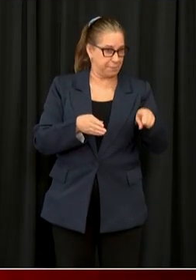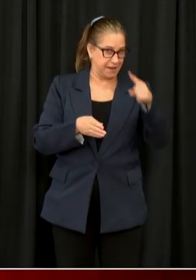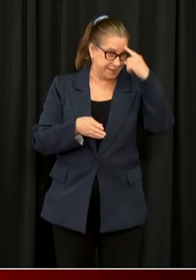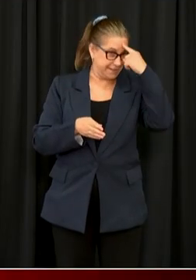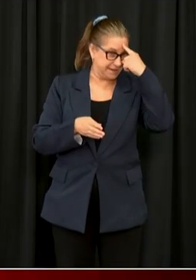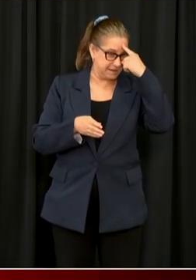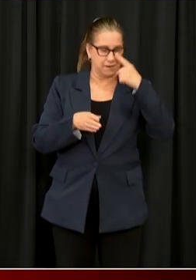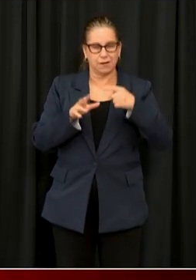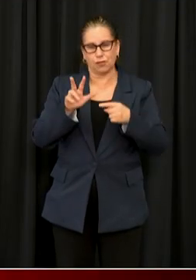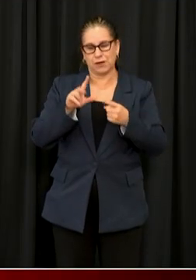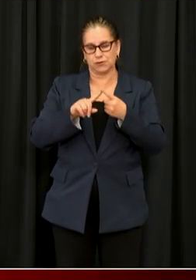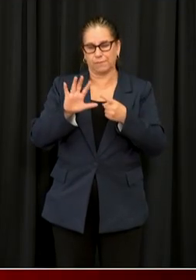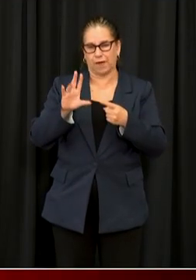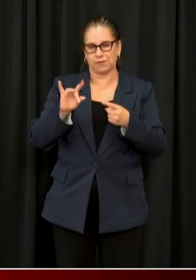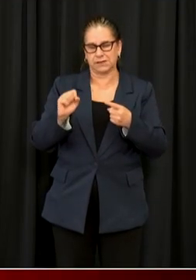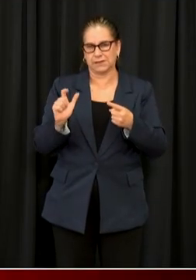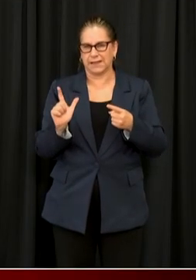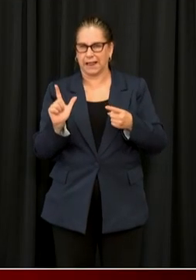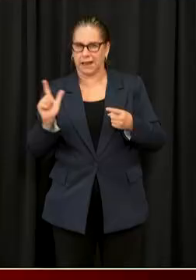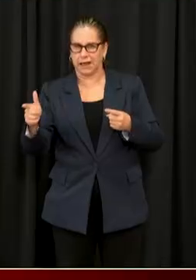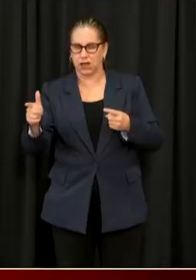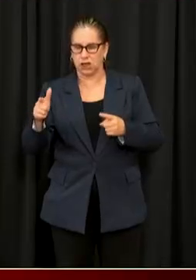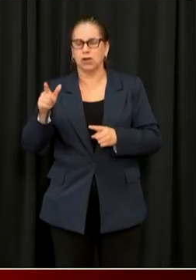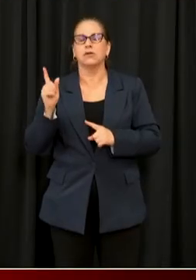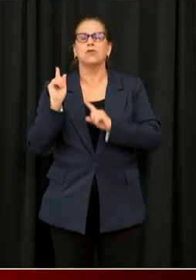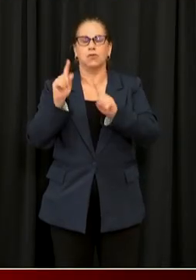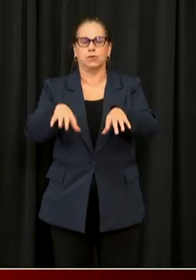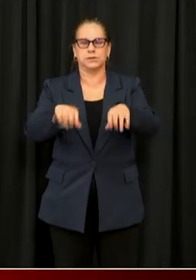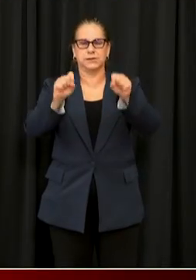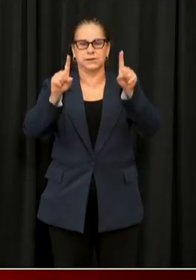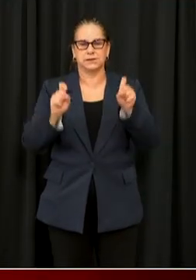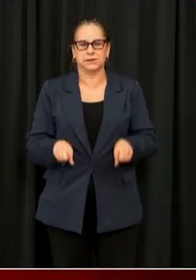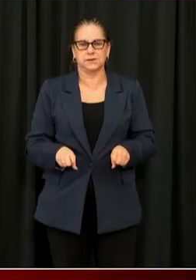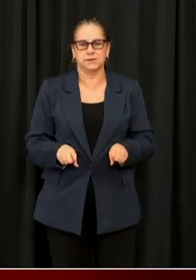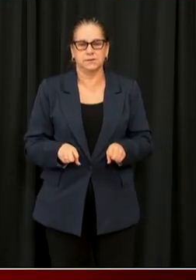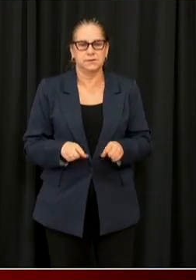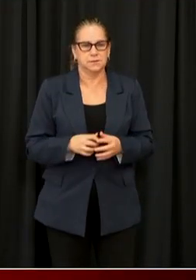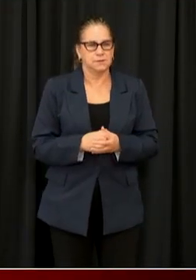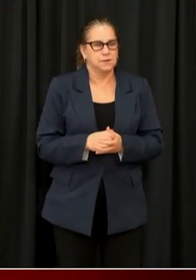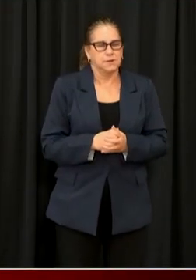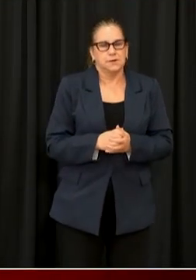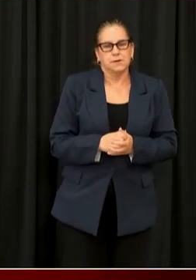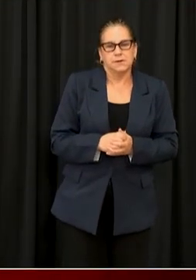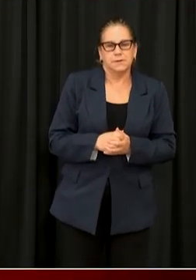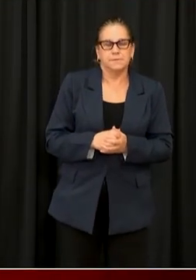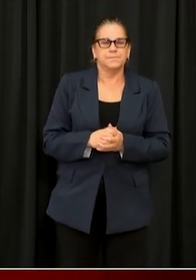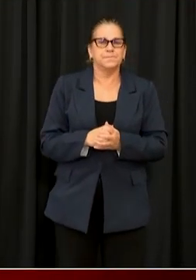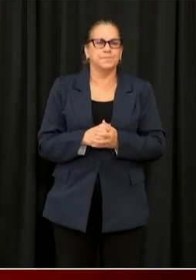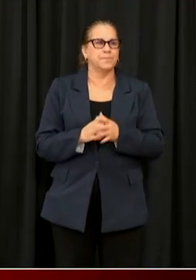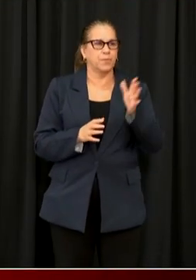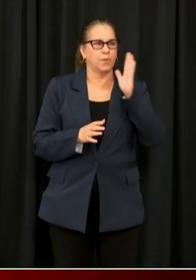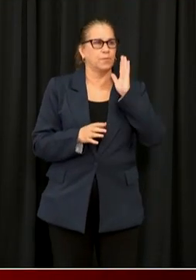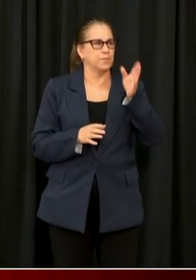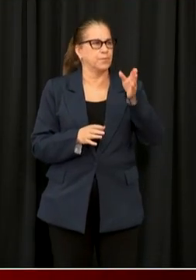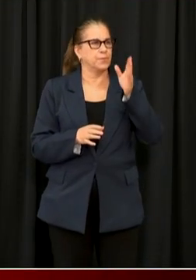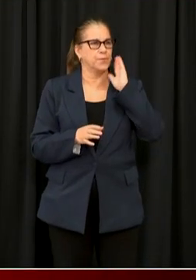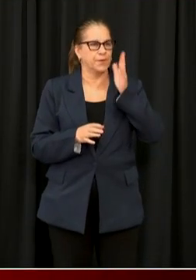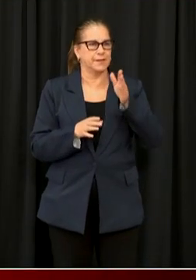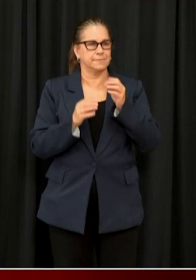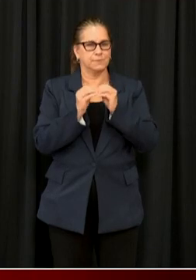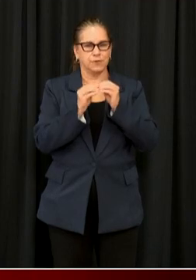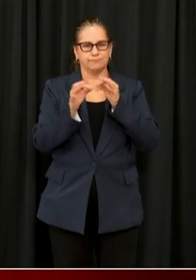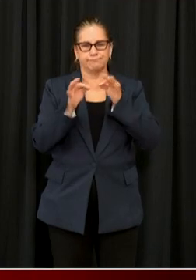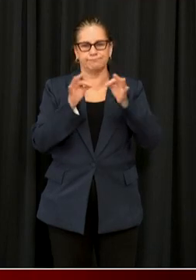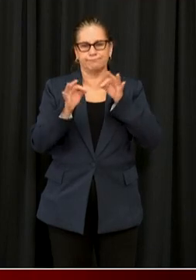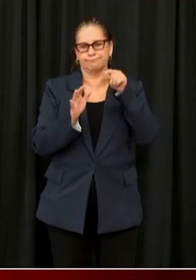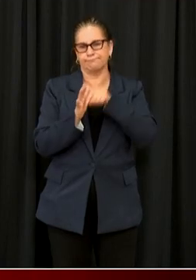Dr. Nesbitt just to talk through these groupings. Sure. As we have been